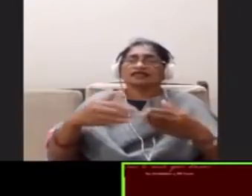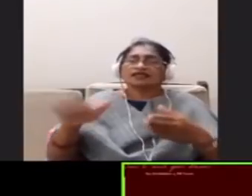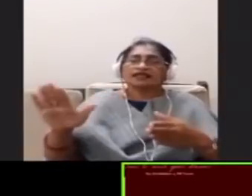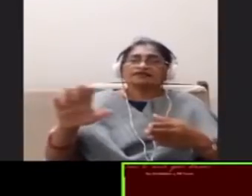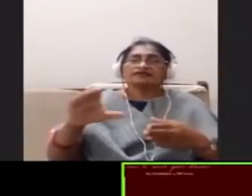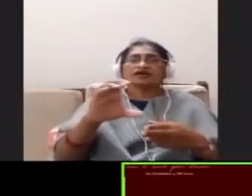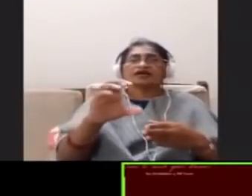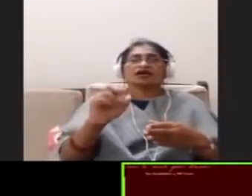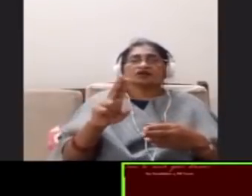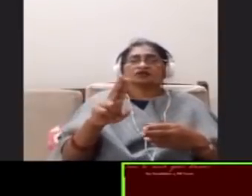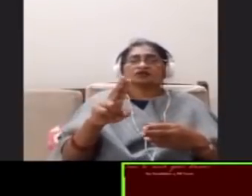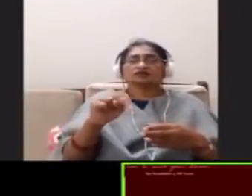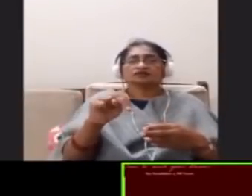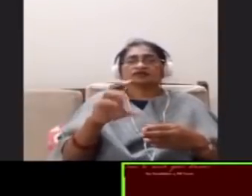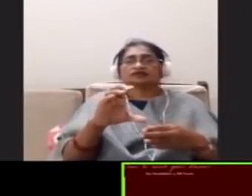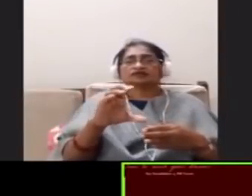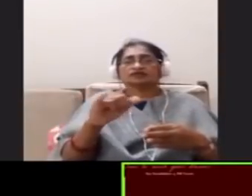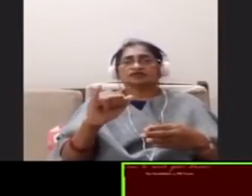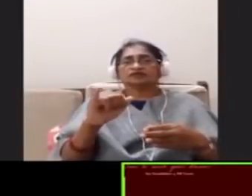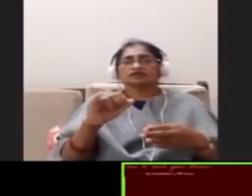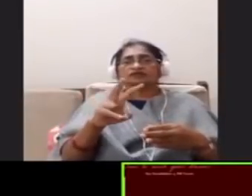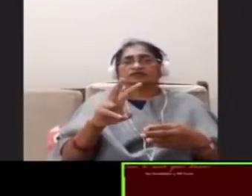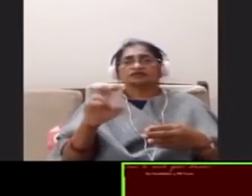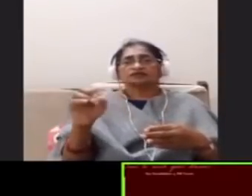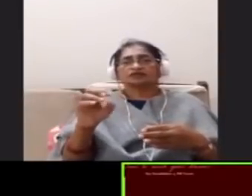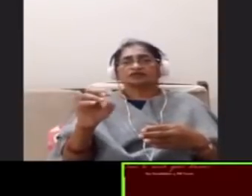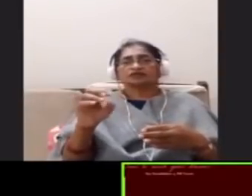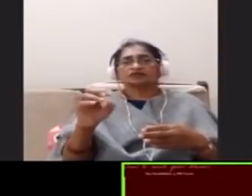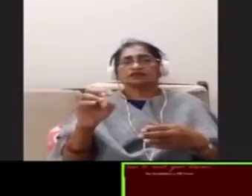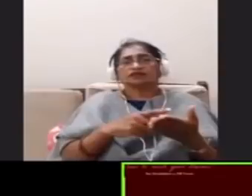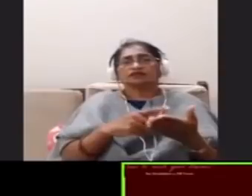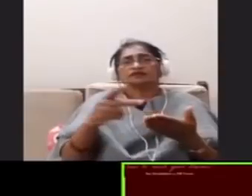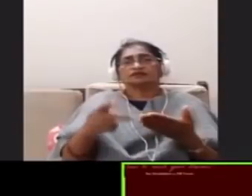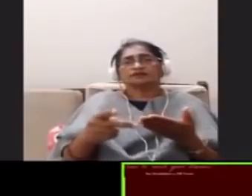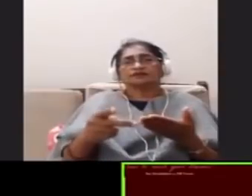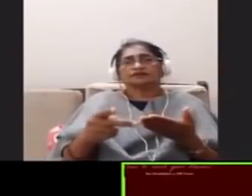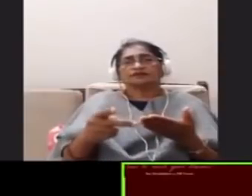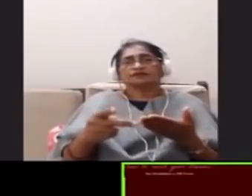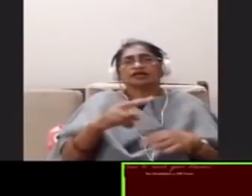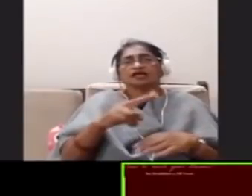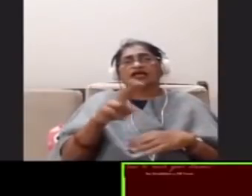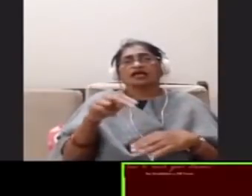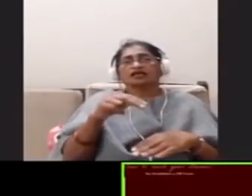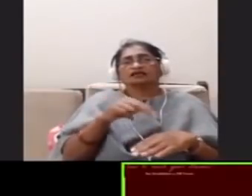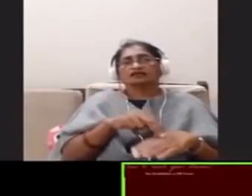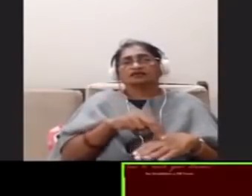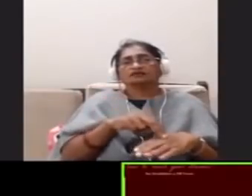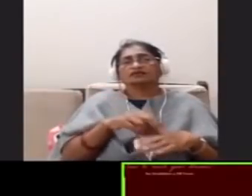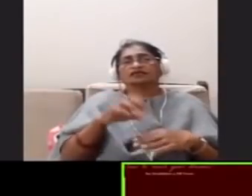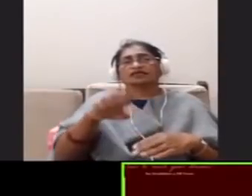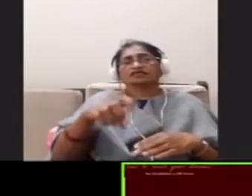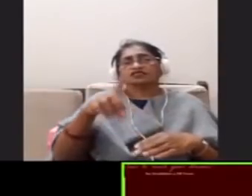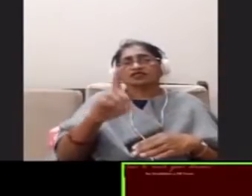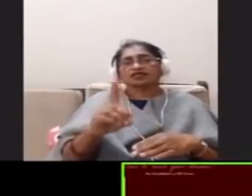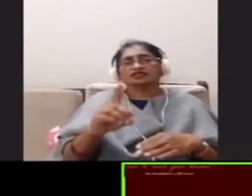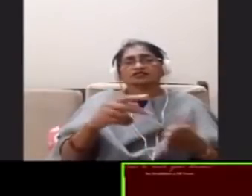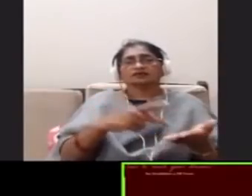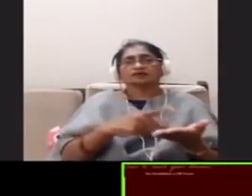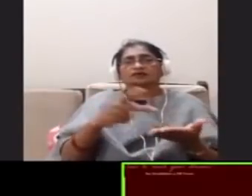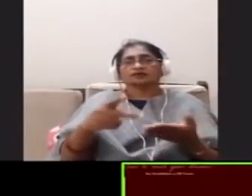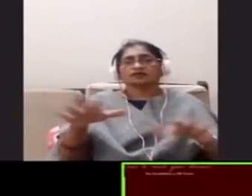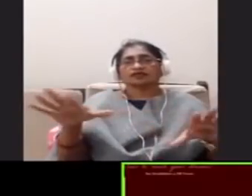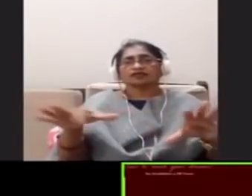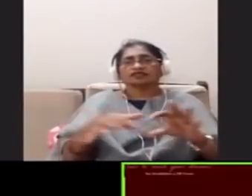Uraira Trust Civic Education Program as a program officer in charge of the National Civic Education Program. He joined